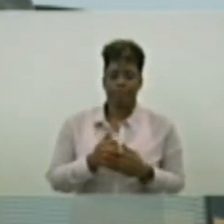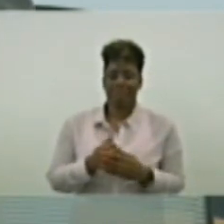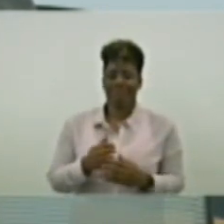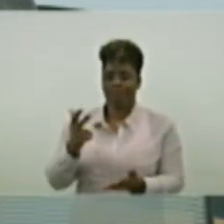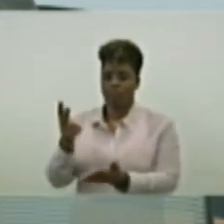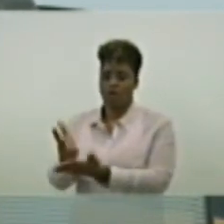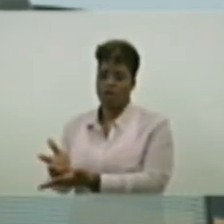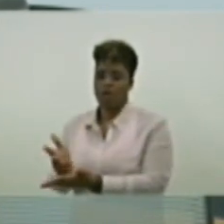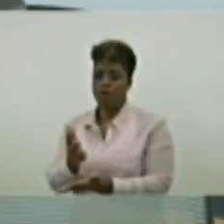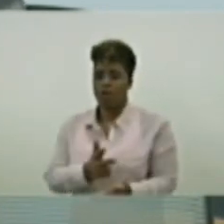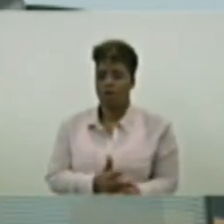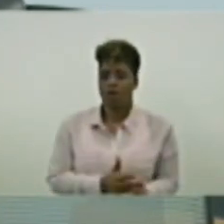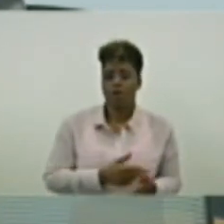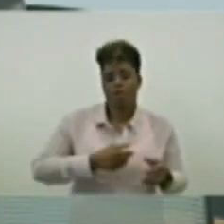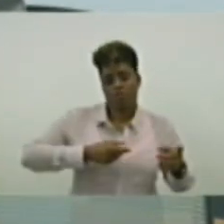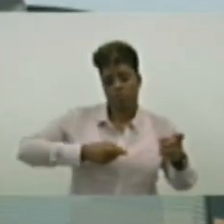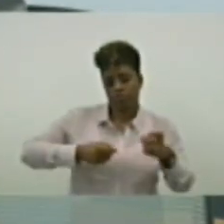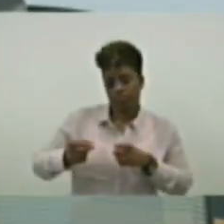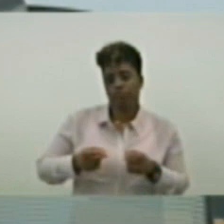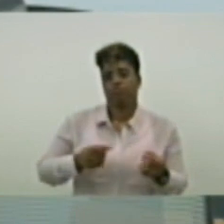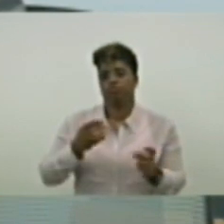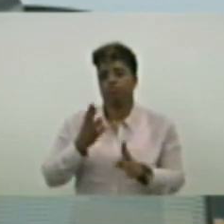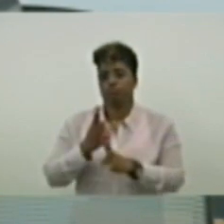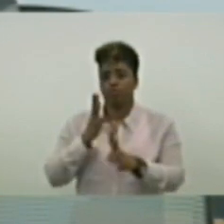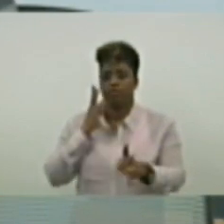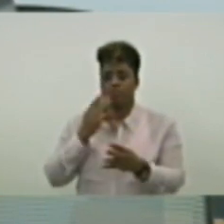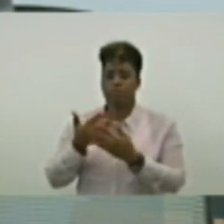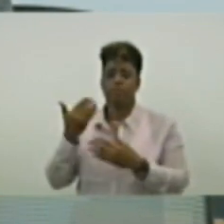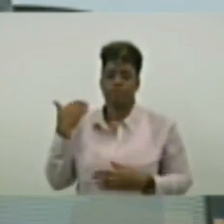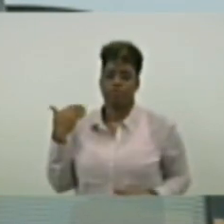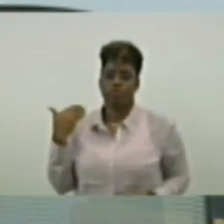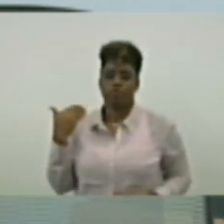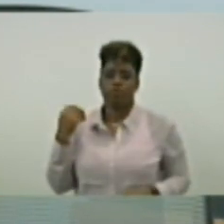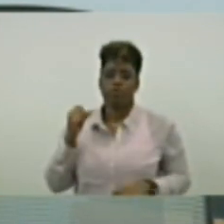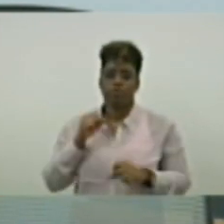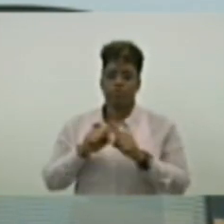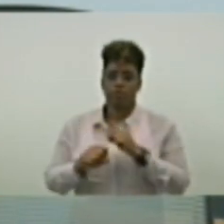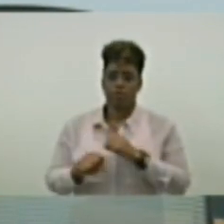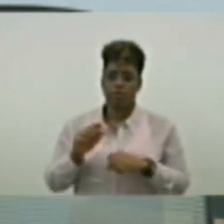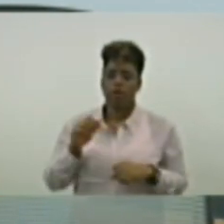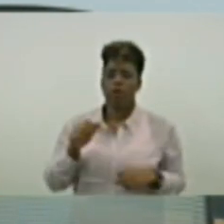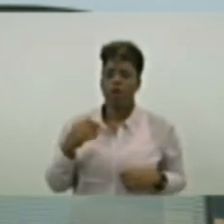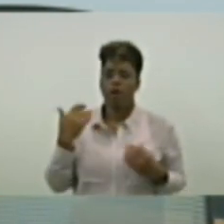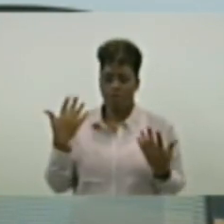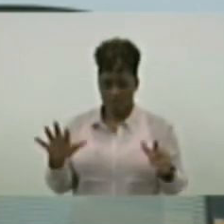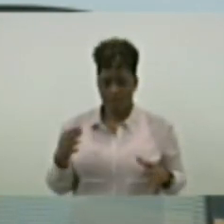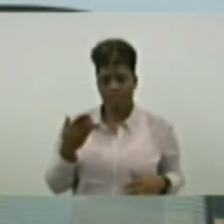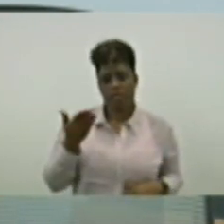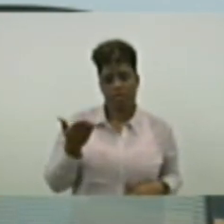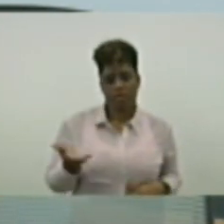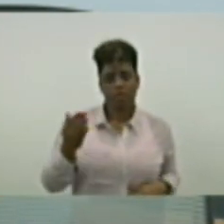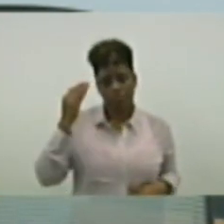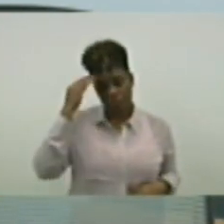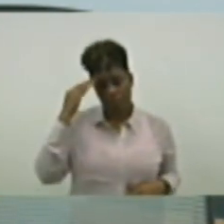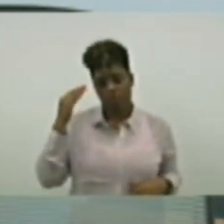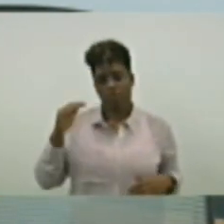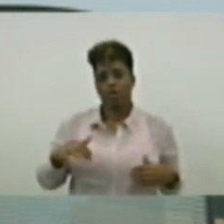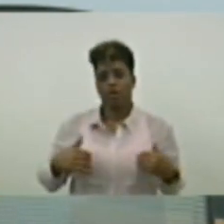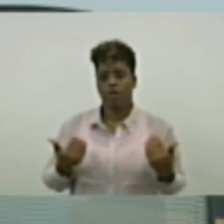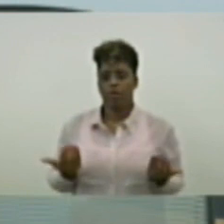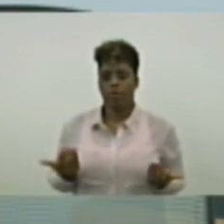regulating and controlling of the traffic the flow of traffic so they will be on the ground already and we're thinking